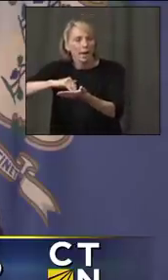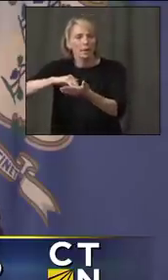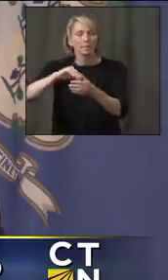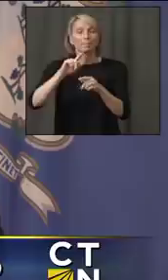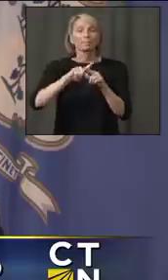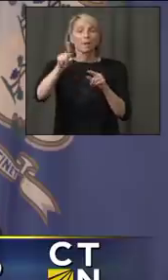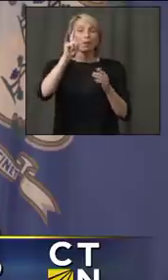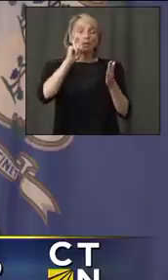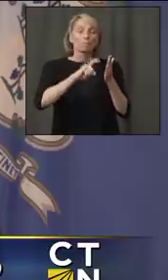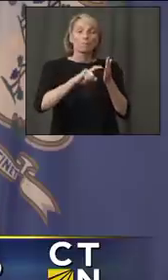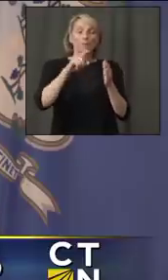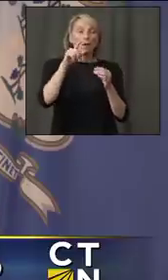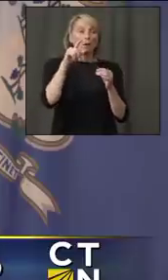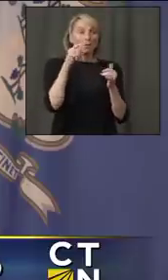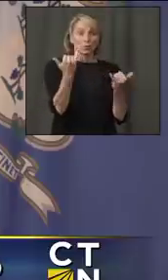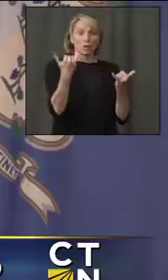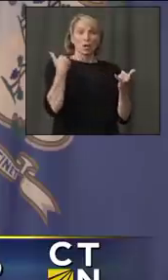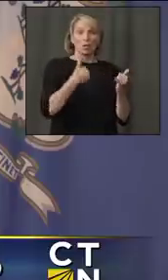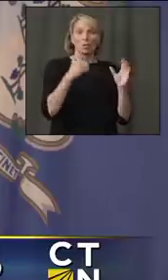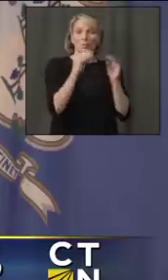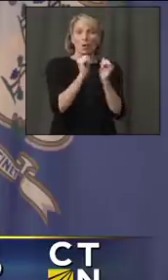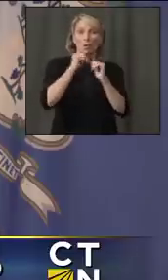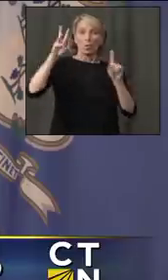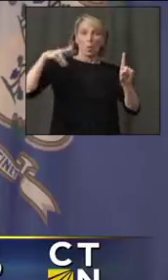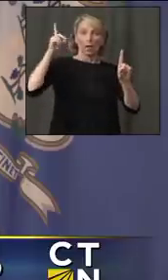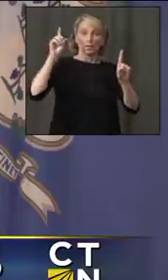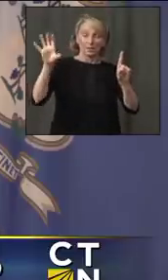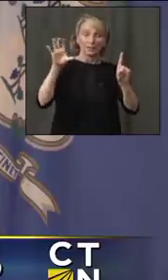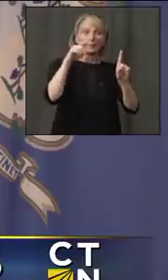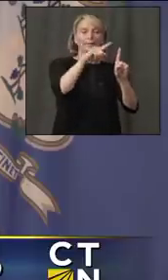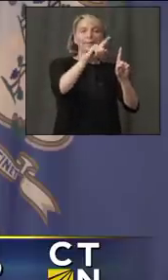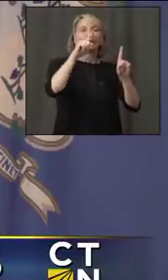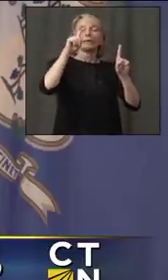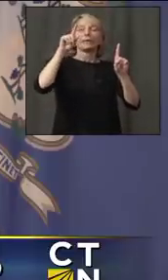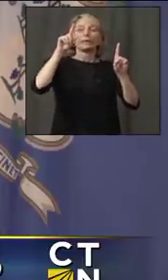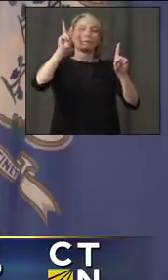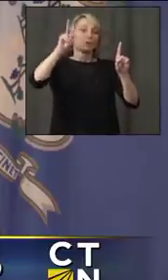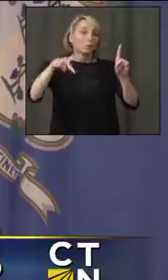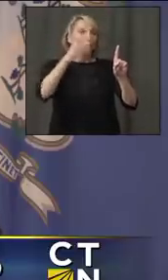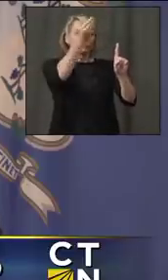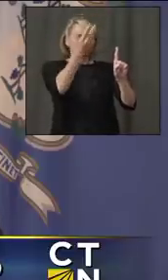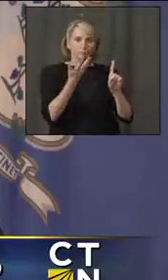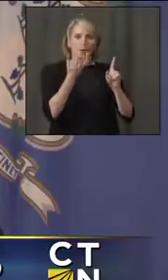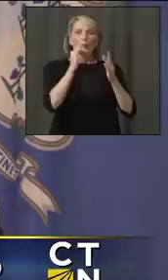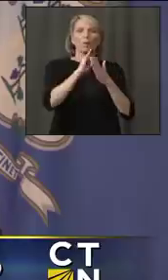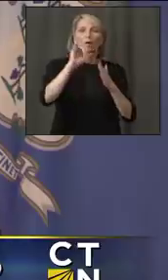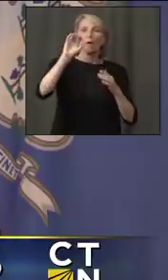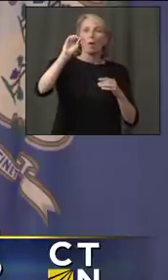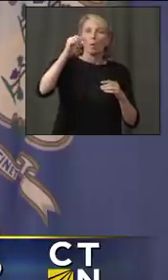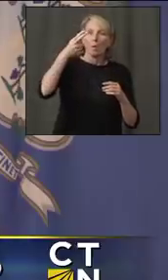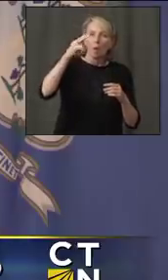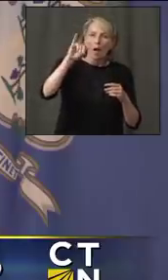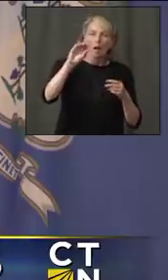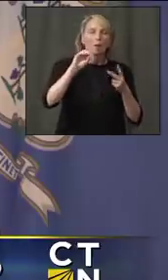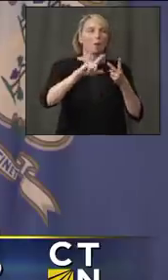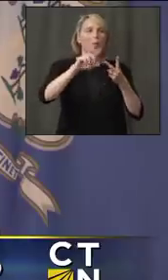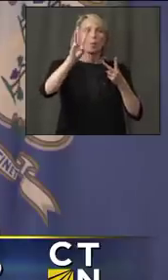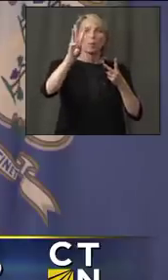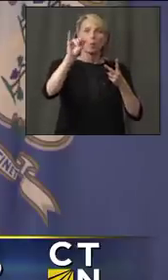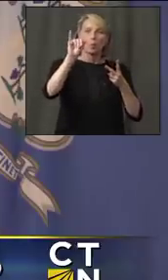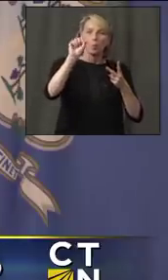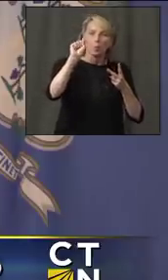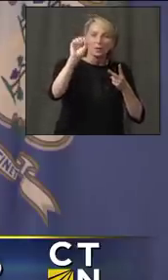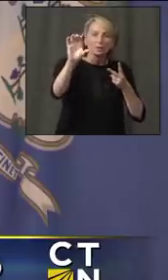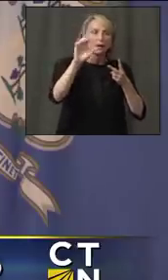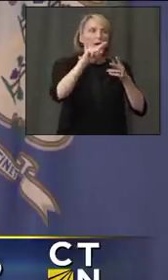Ohio is ramping up, Wisconsin, parts of Wisconsin are ramping up. So it's not simply related to just